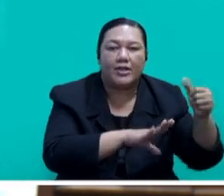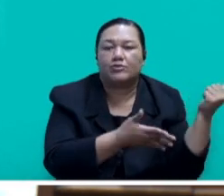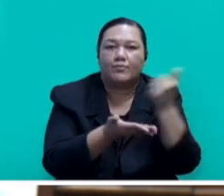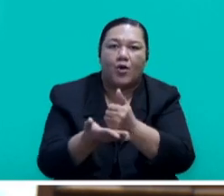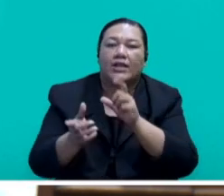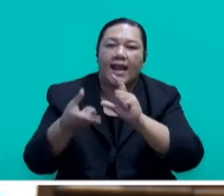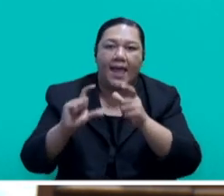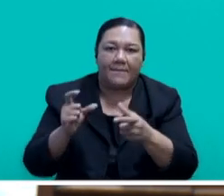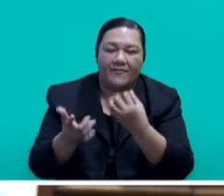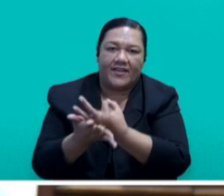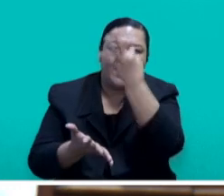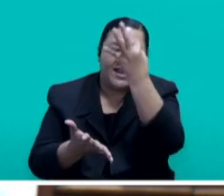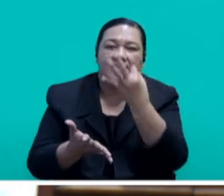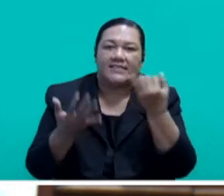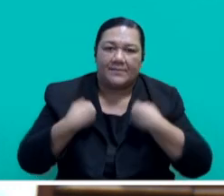project implementation.